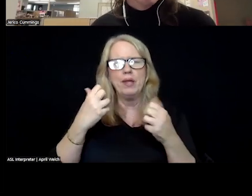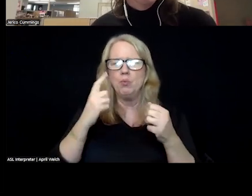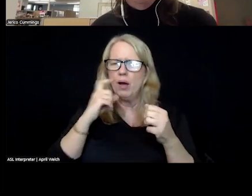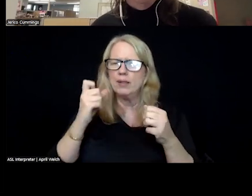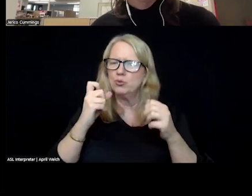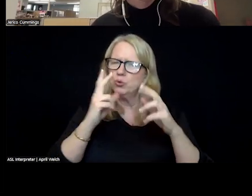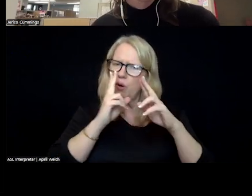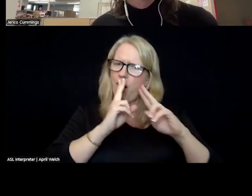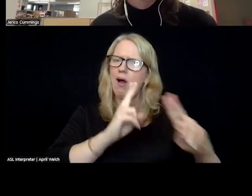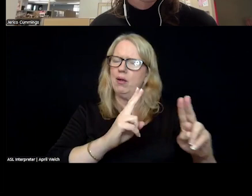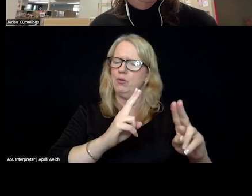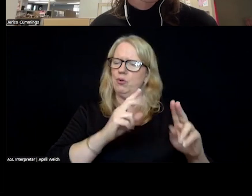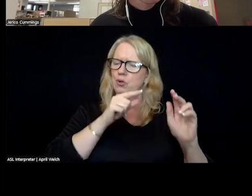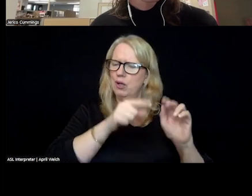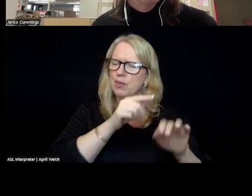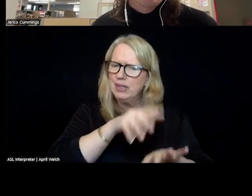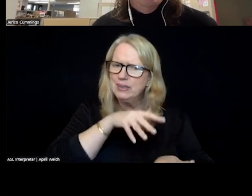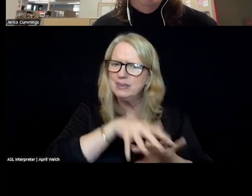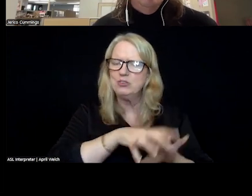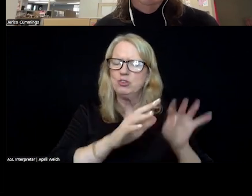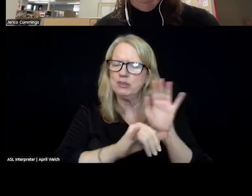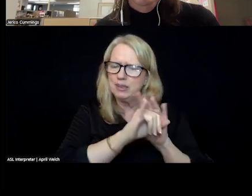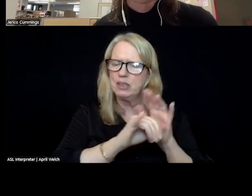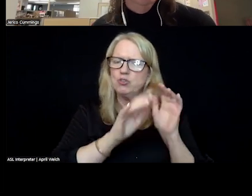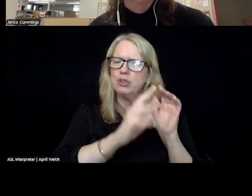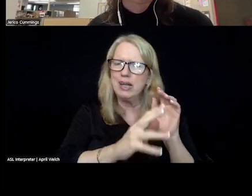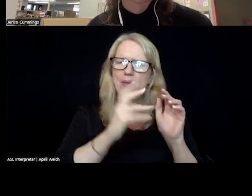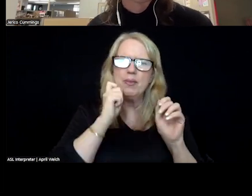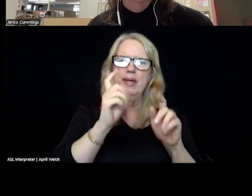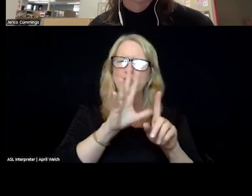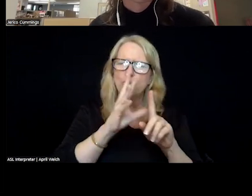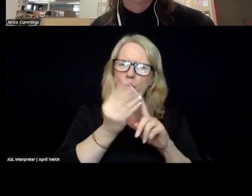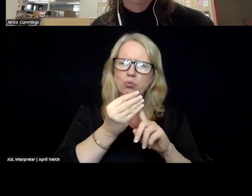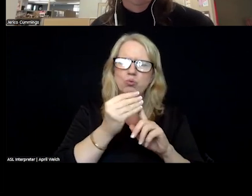Indigenous identity and their rich cultural heritage. Next slide, please.